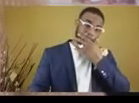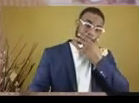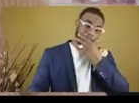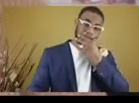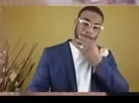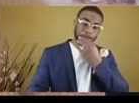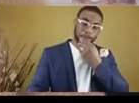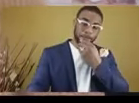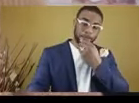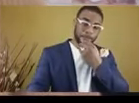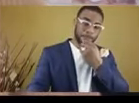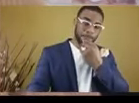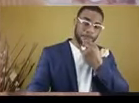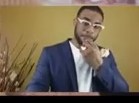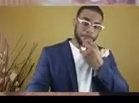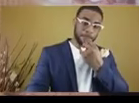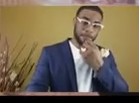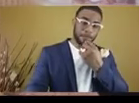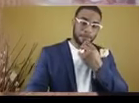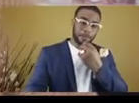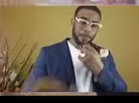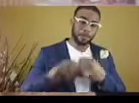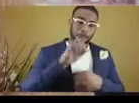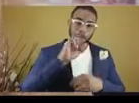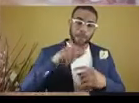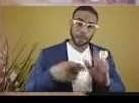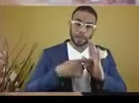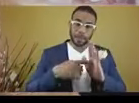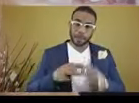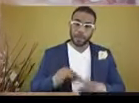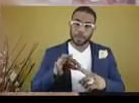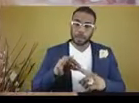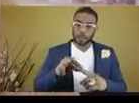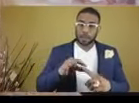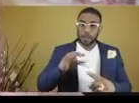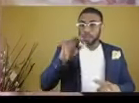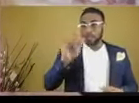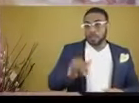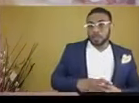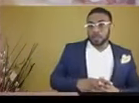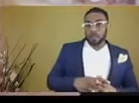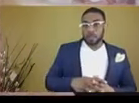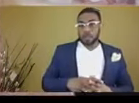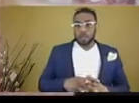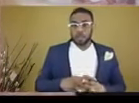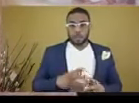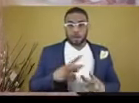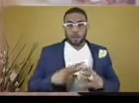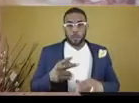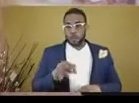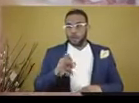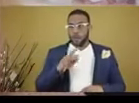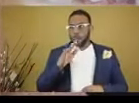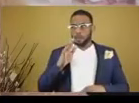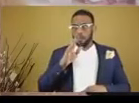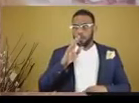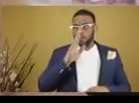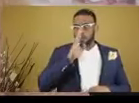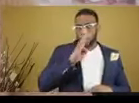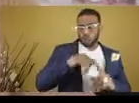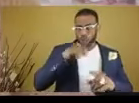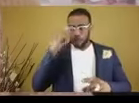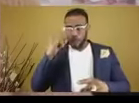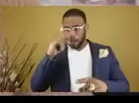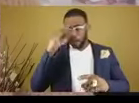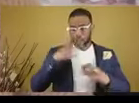something I really love about the mandate in particular, the back to bold, or bold to back mandate, excuse me, is